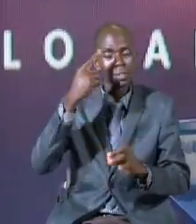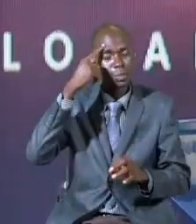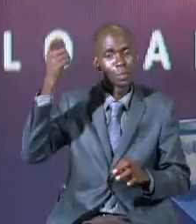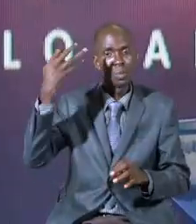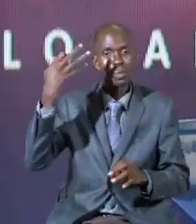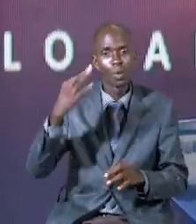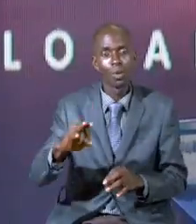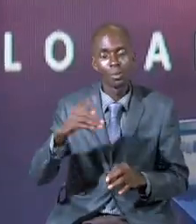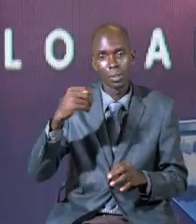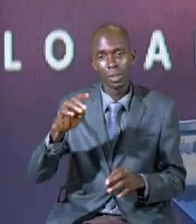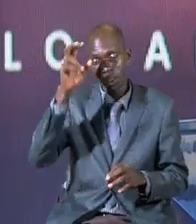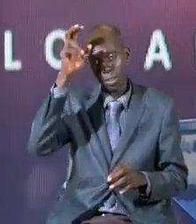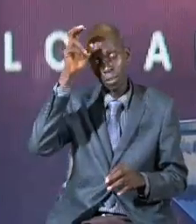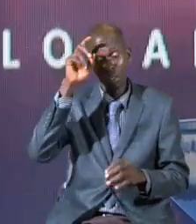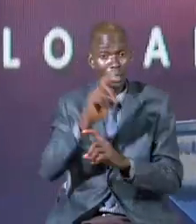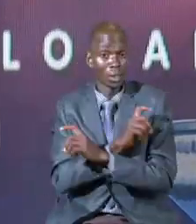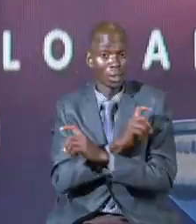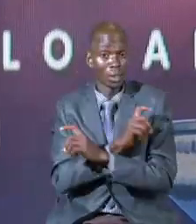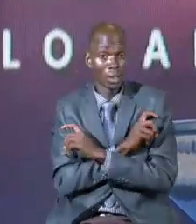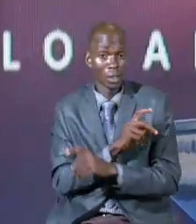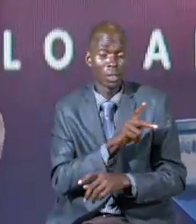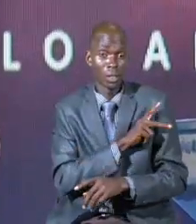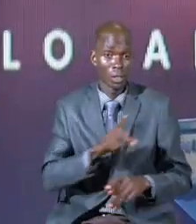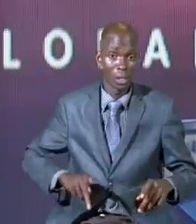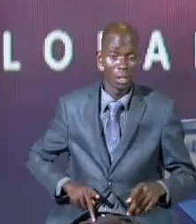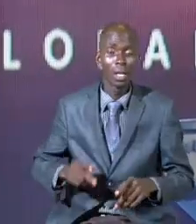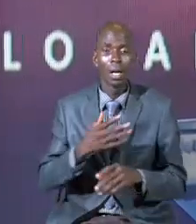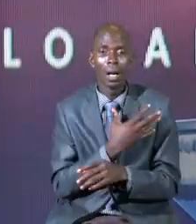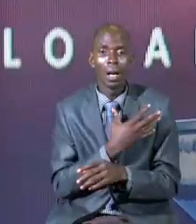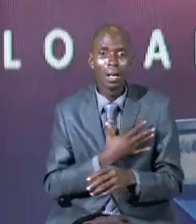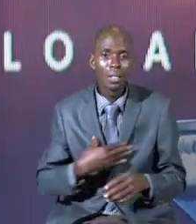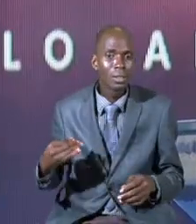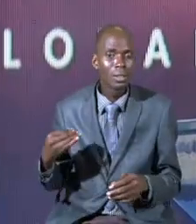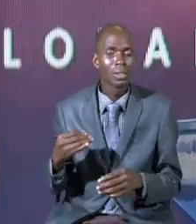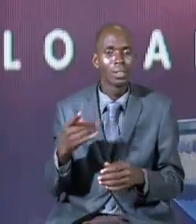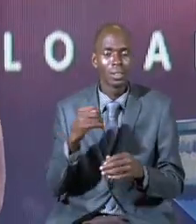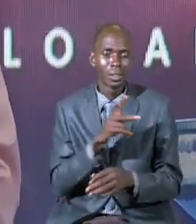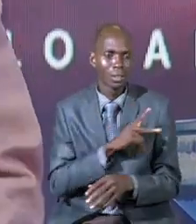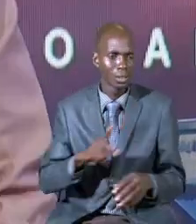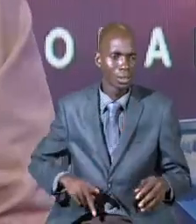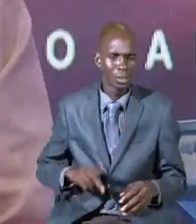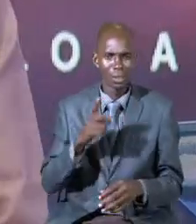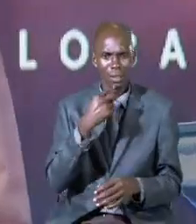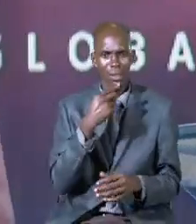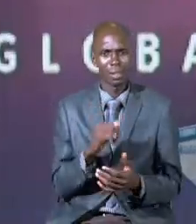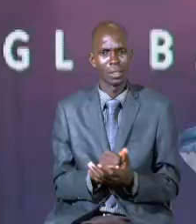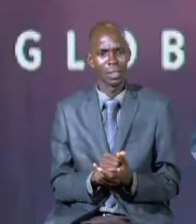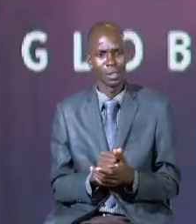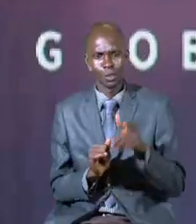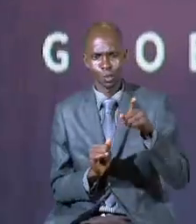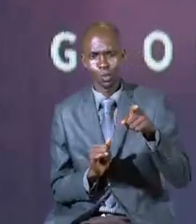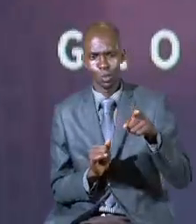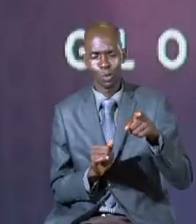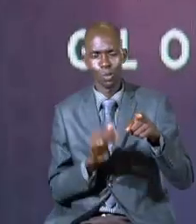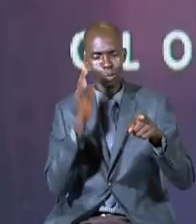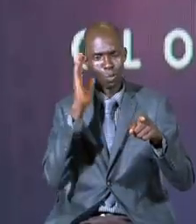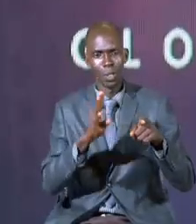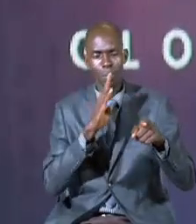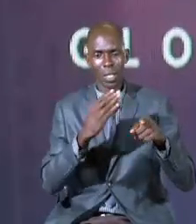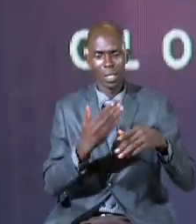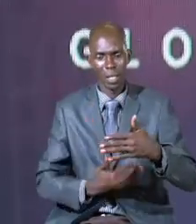Pharaoh called him. He interpreted the dreamer. And Pharaoh said, you'll be next to me. You'll be the